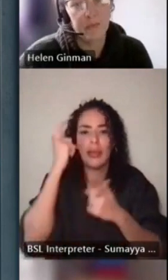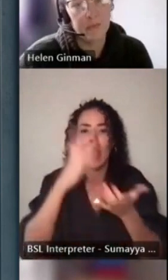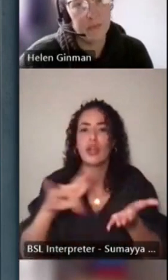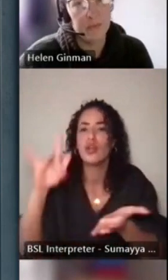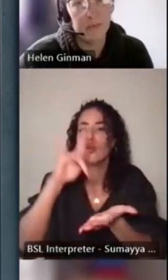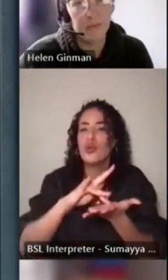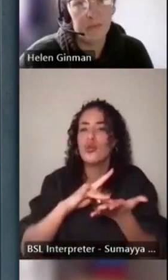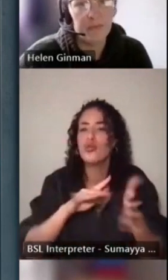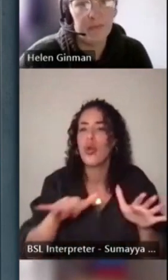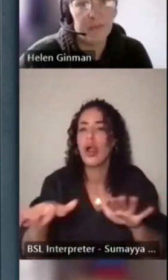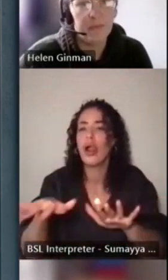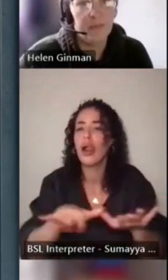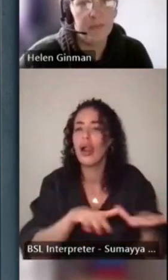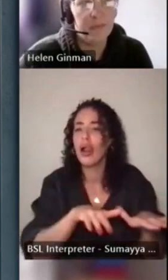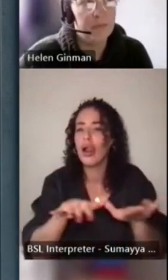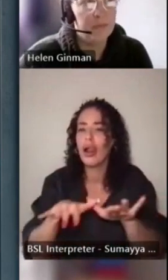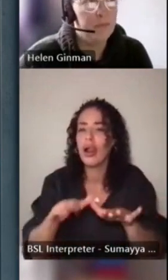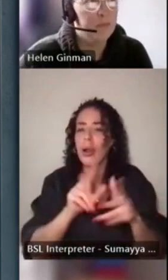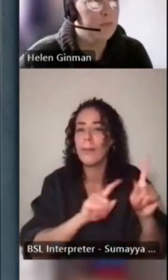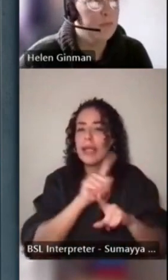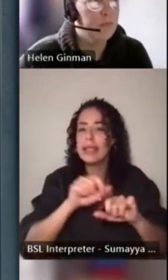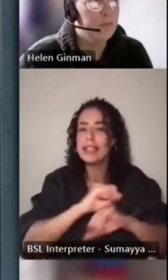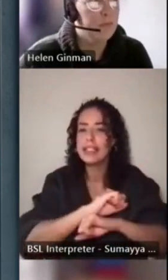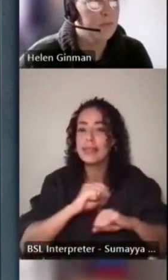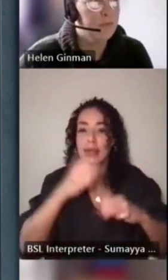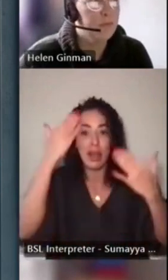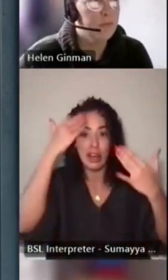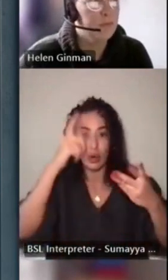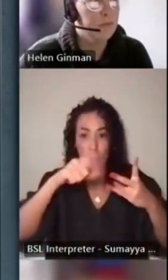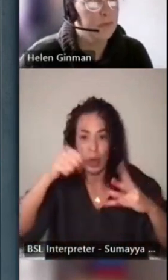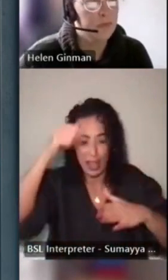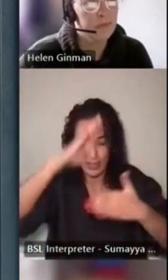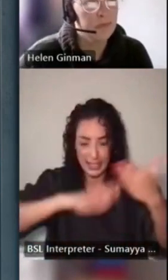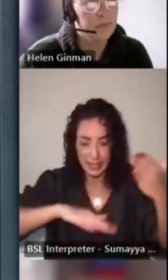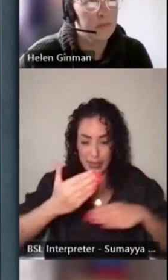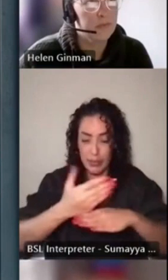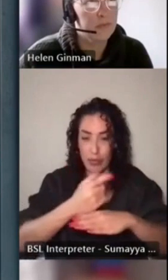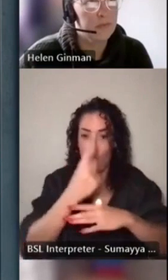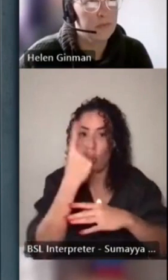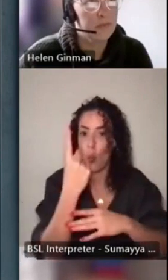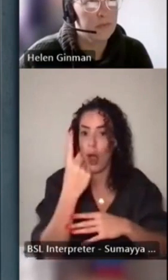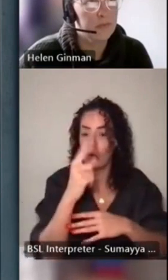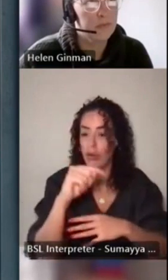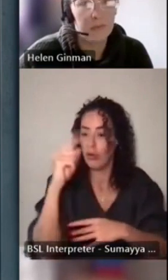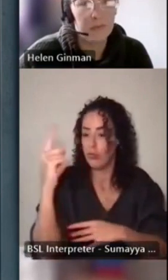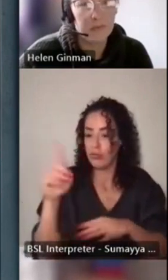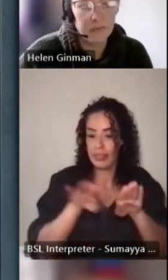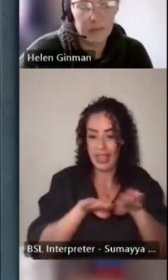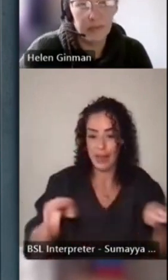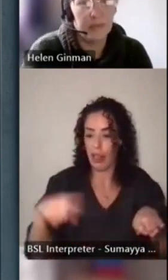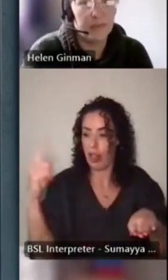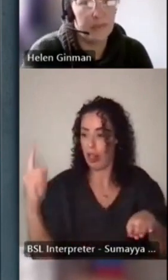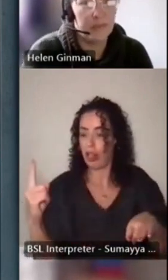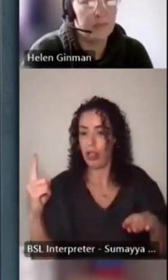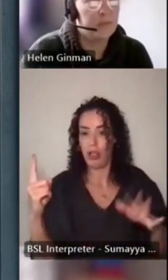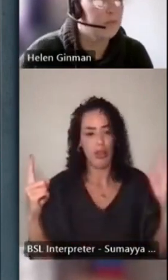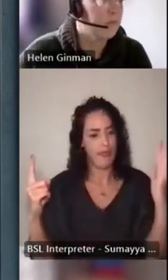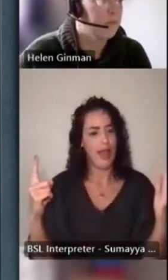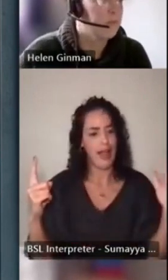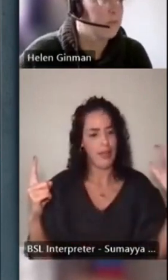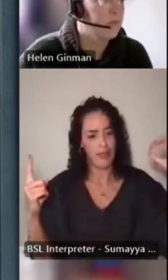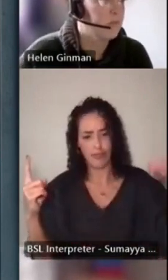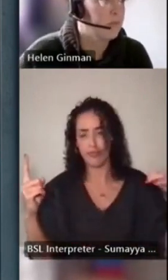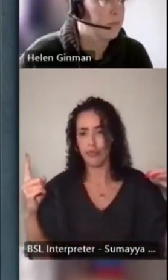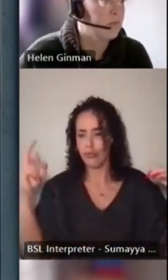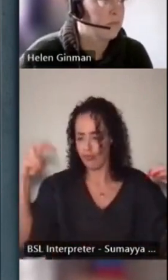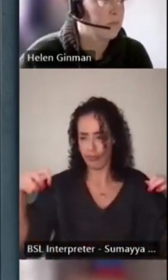So I don't know if anyone's been in a situation where you've come into a room and there's one of you sitting on one side of the table and about 5 other people sitting on the other